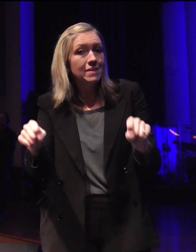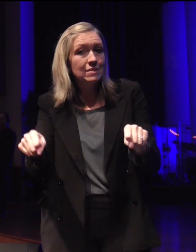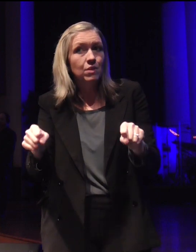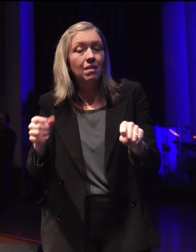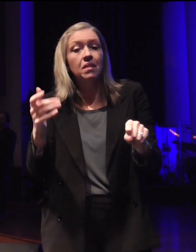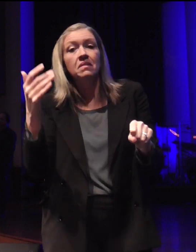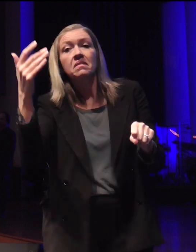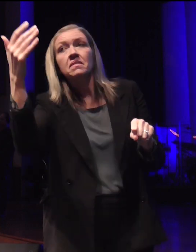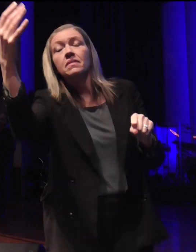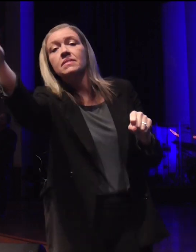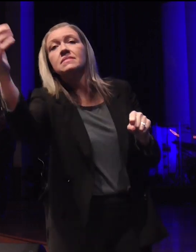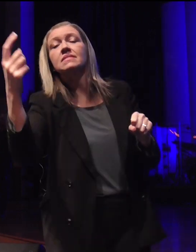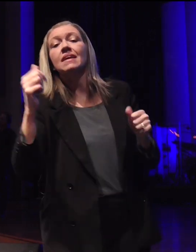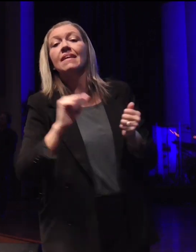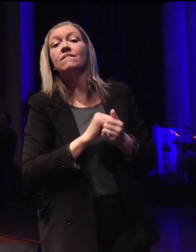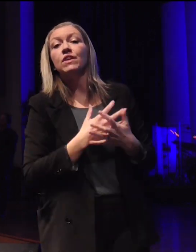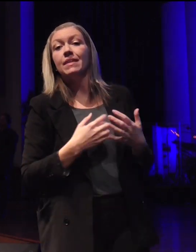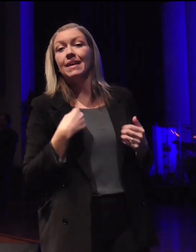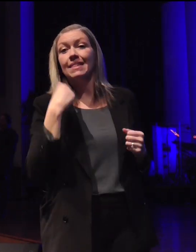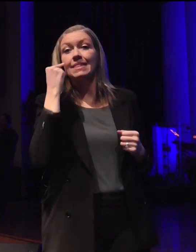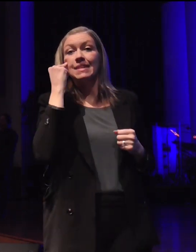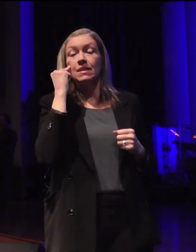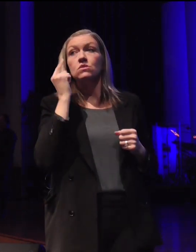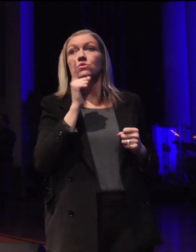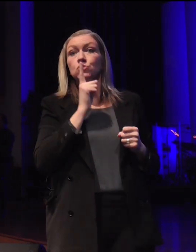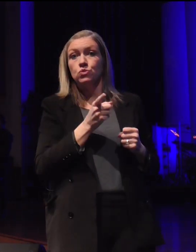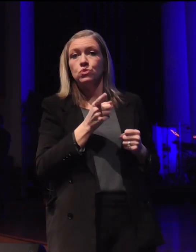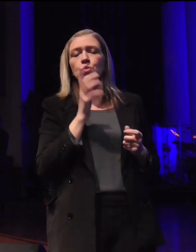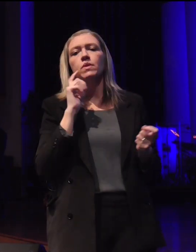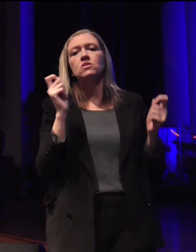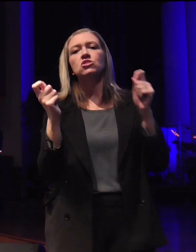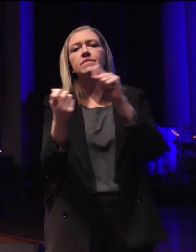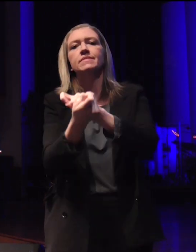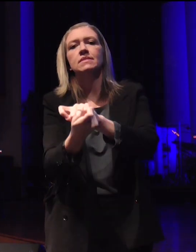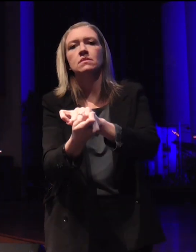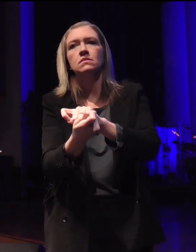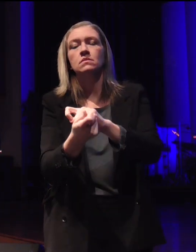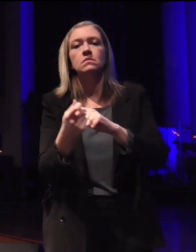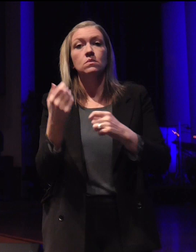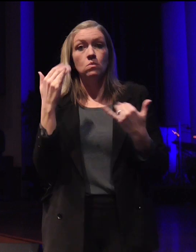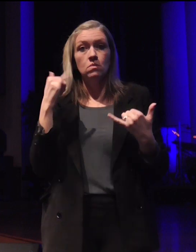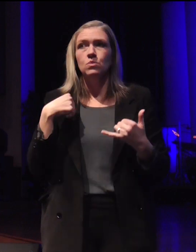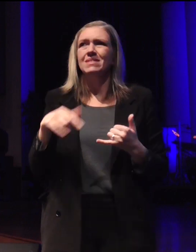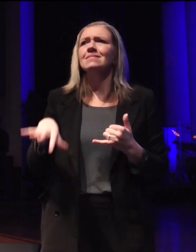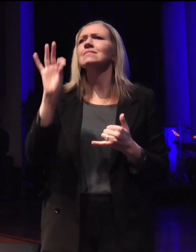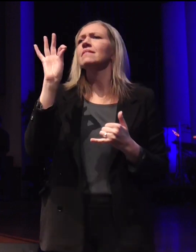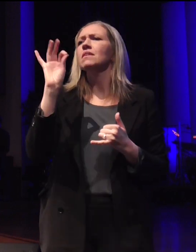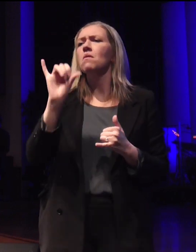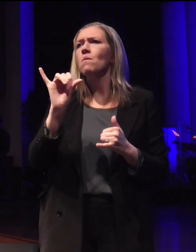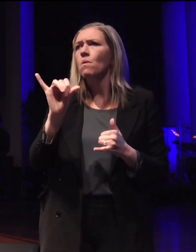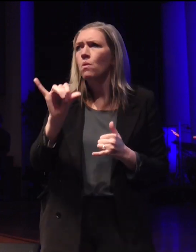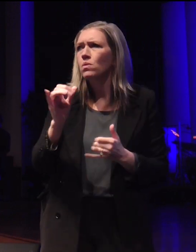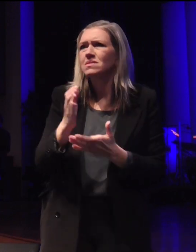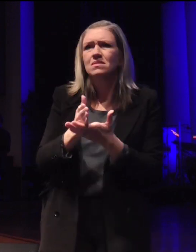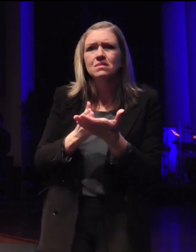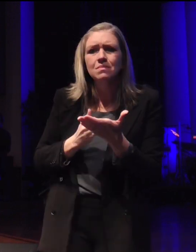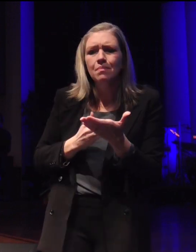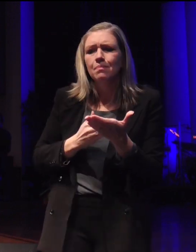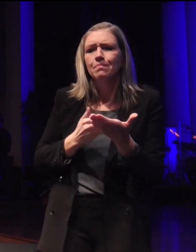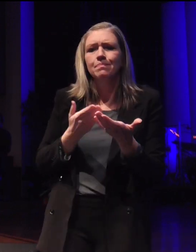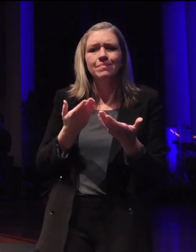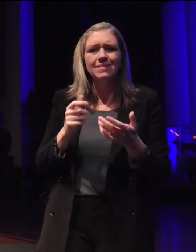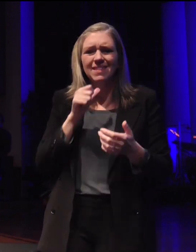point, everything we think is true is going to shift, because we discover, some element of it